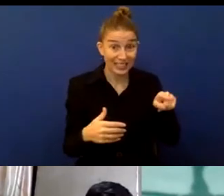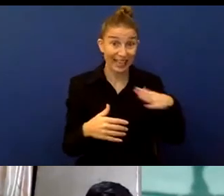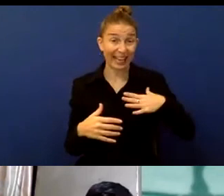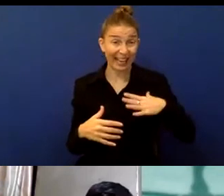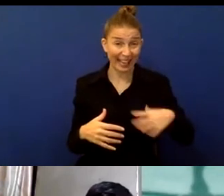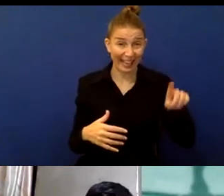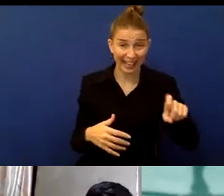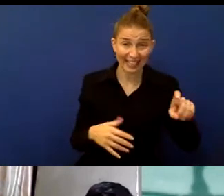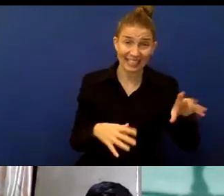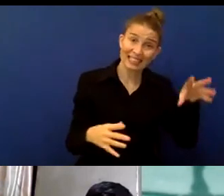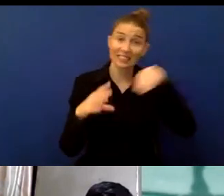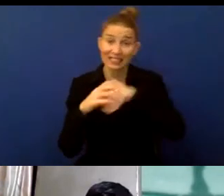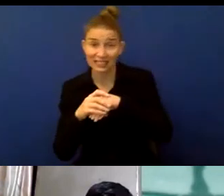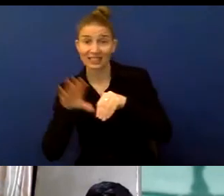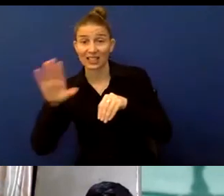forum,